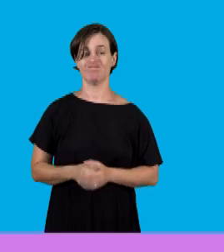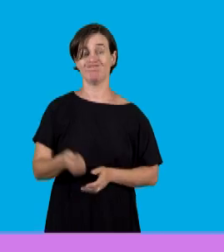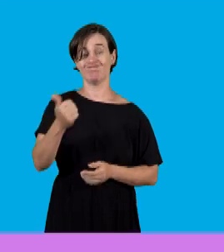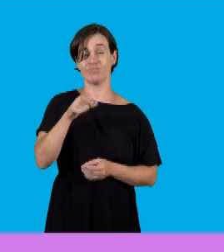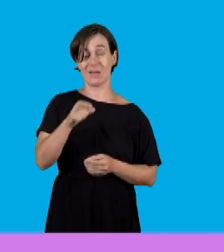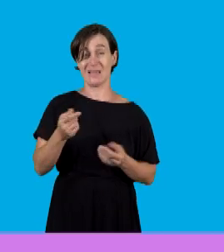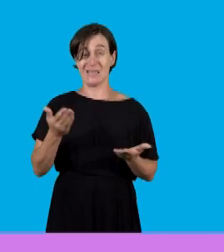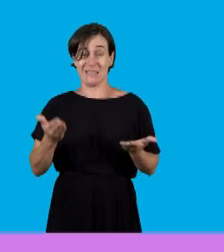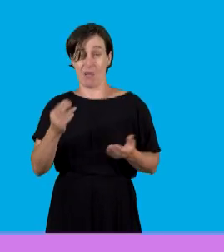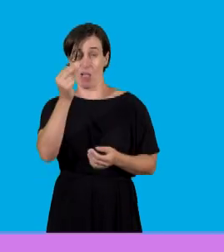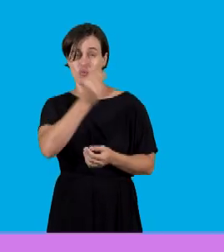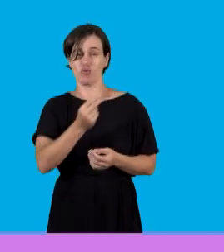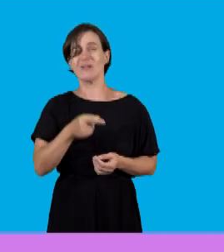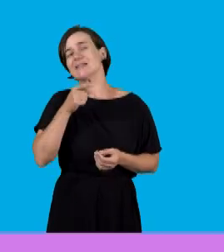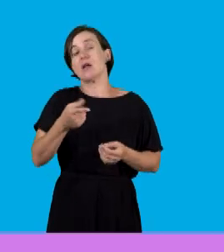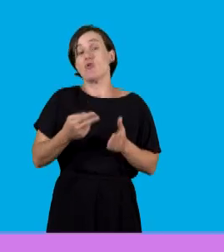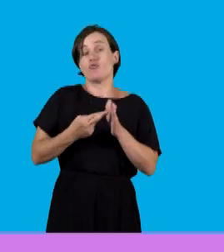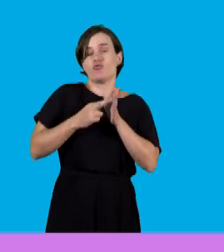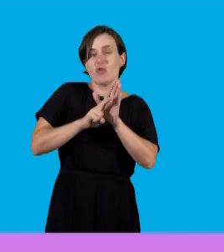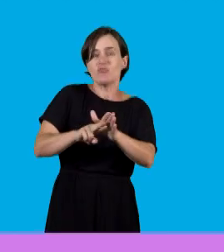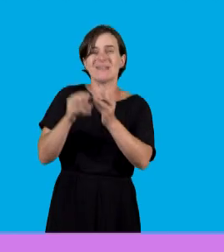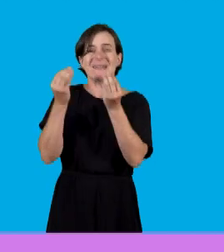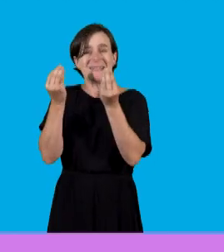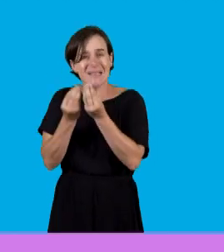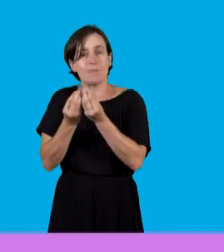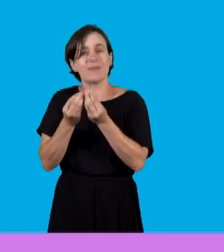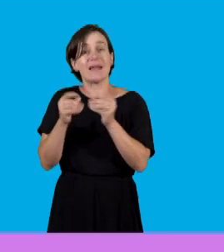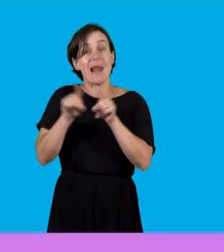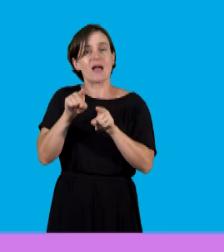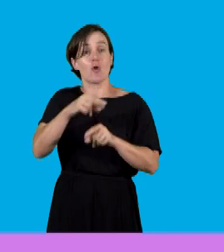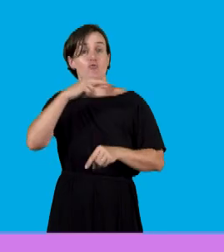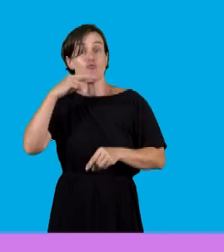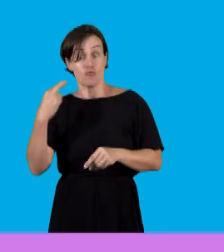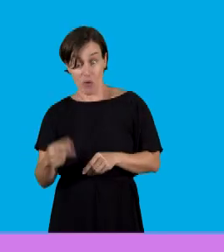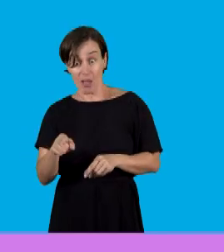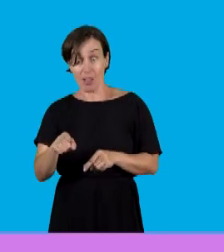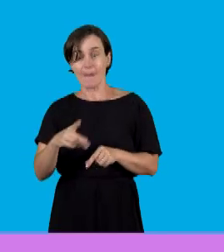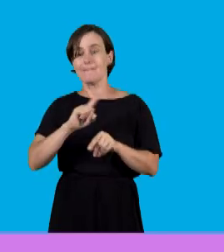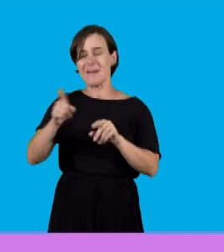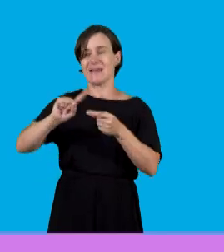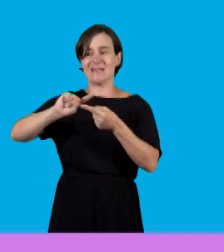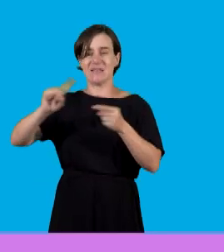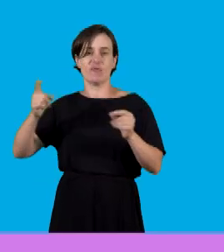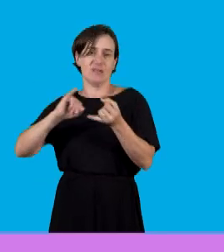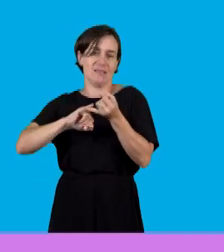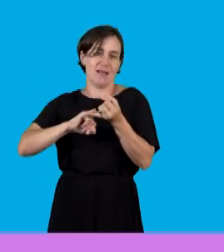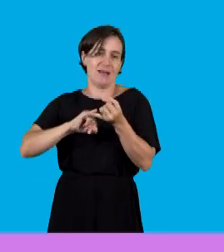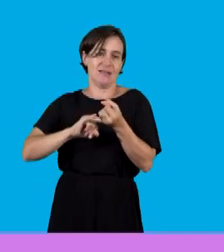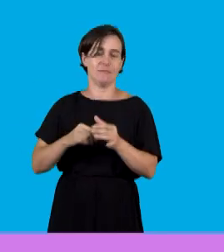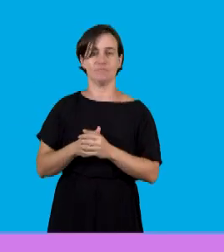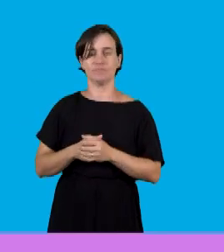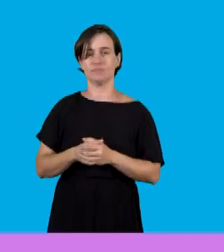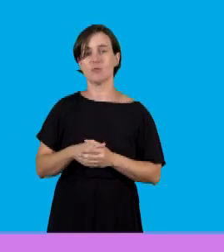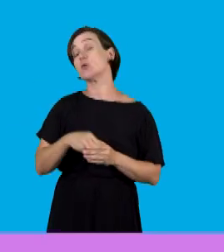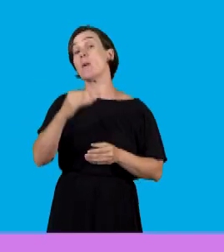Then a scale drawing is a representation of an object as a real object in a different size. So whenever you do a scale drawing,